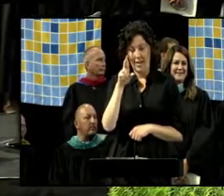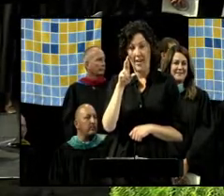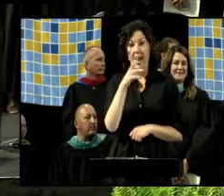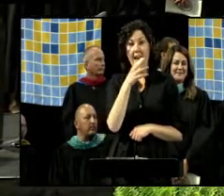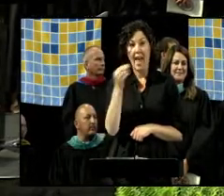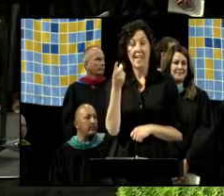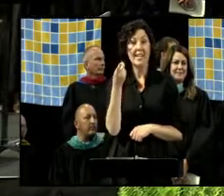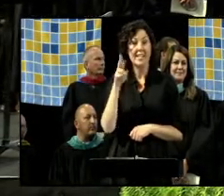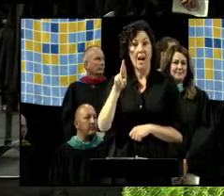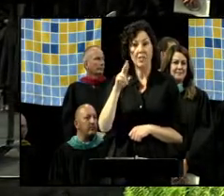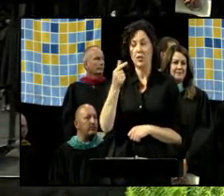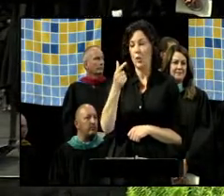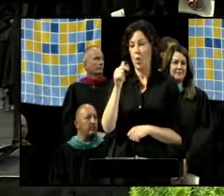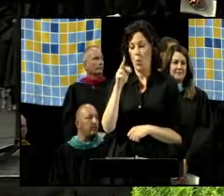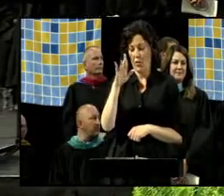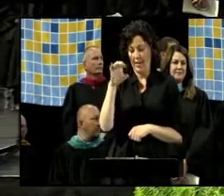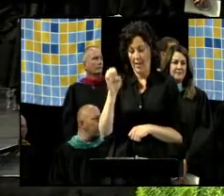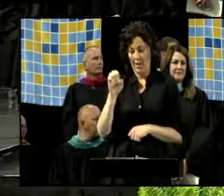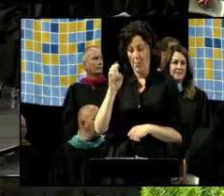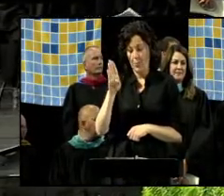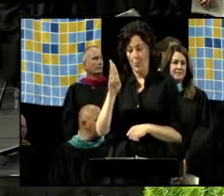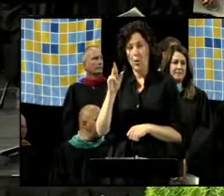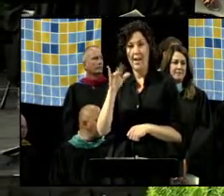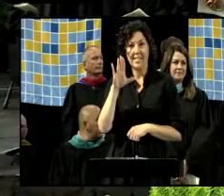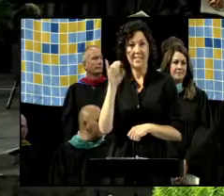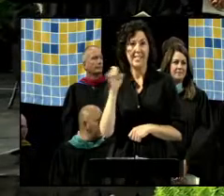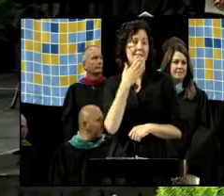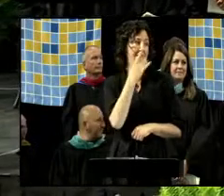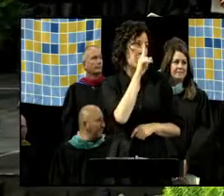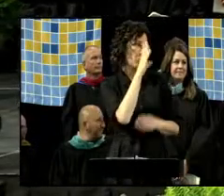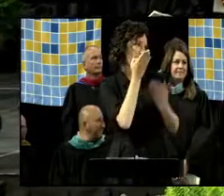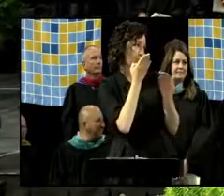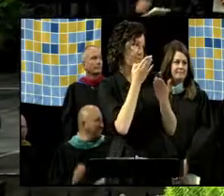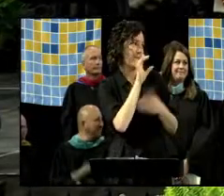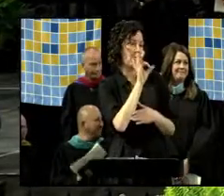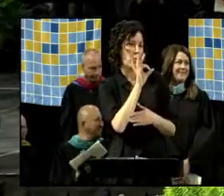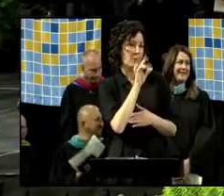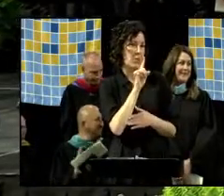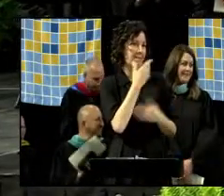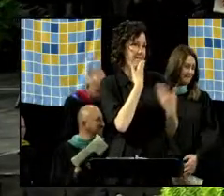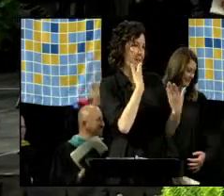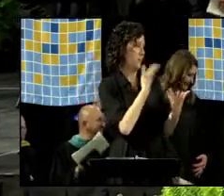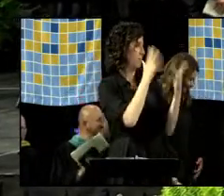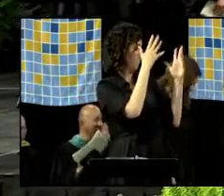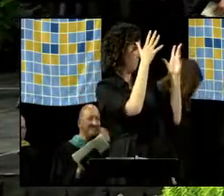and Dr. Gloria Bracey. Thank you for your service to Florence One.